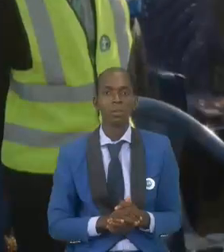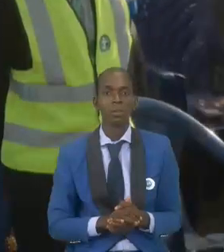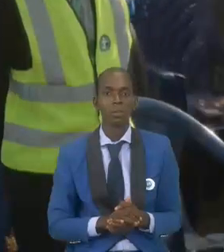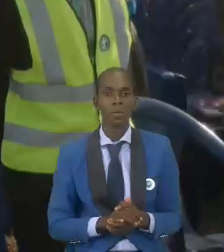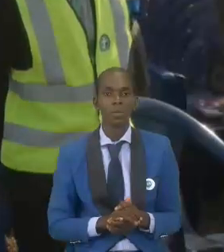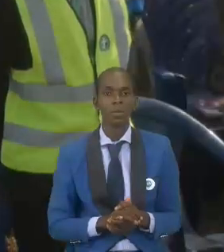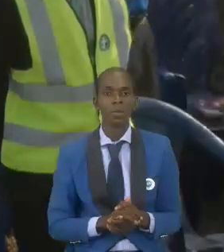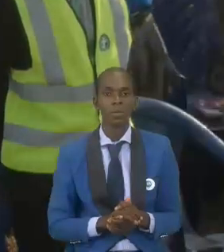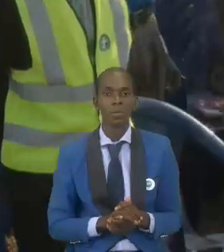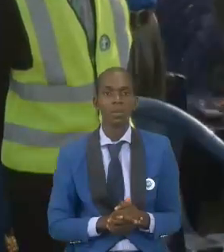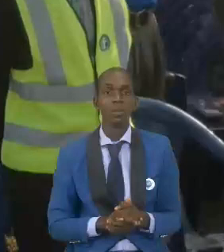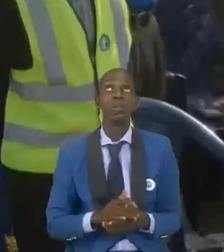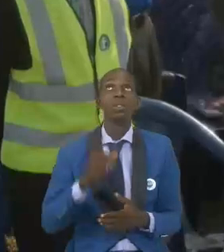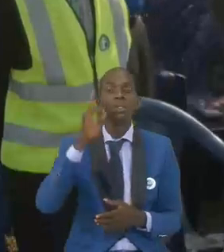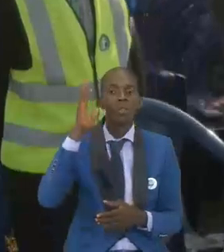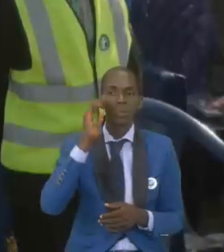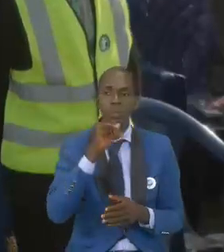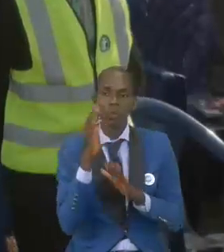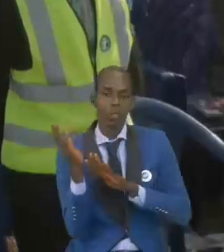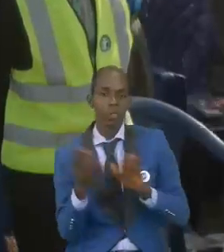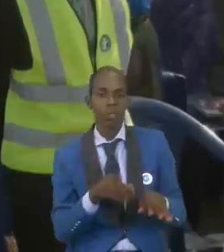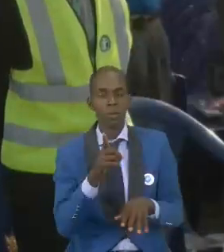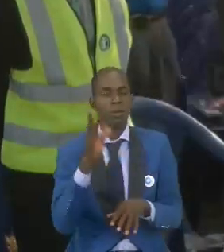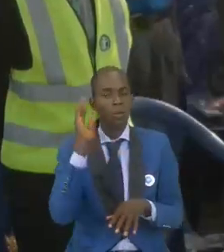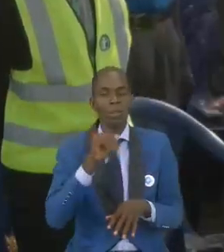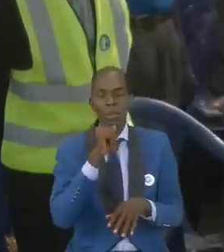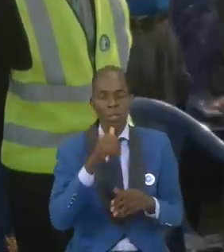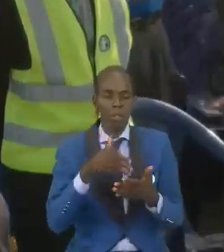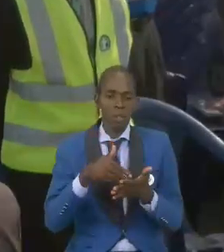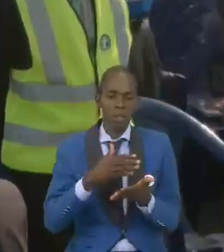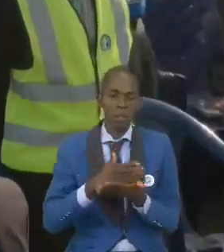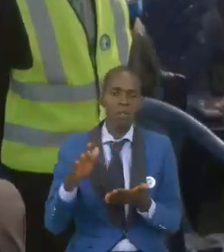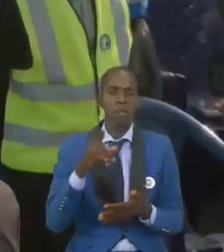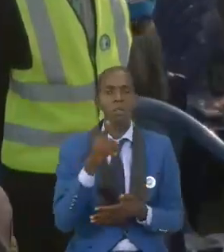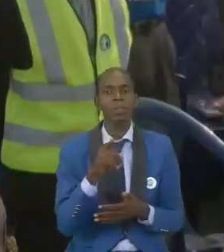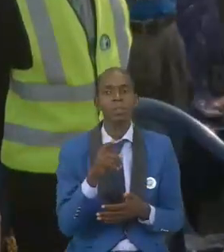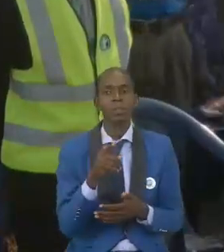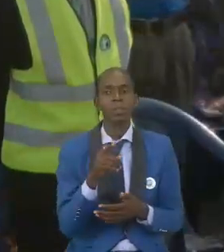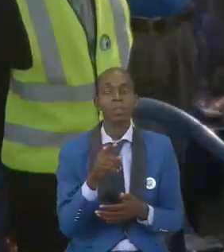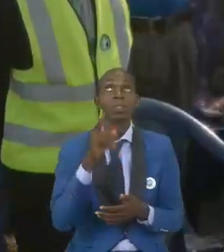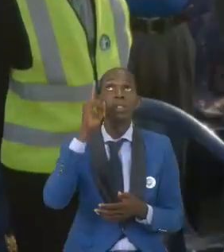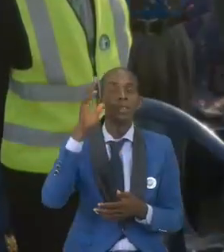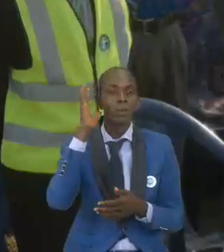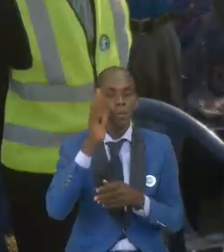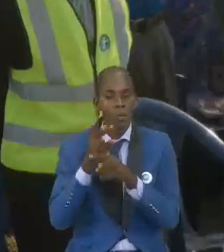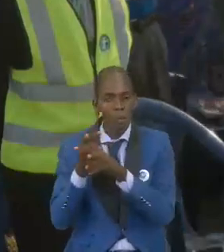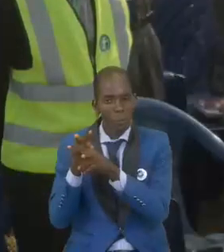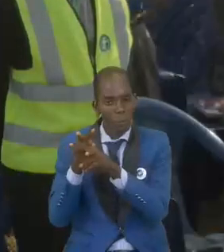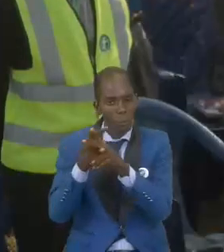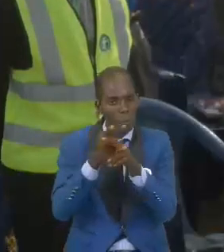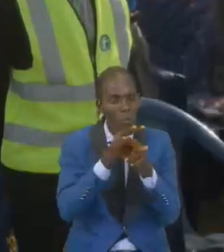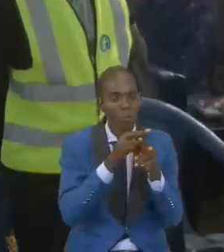He will not leave you. He will not forsake you. He will watch over his